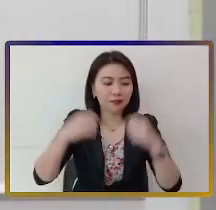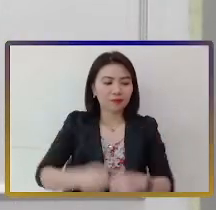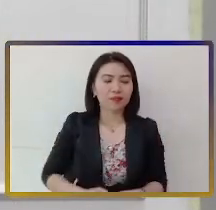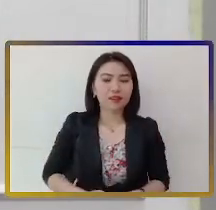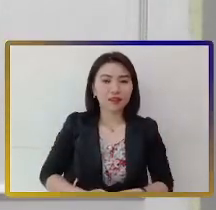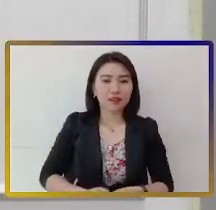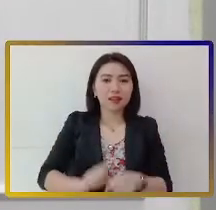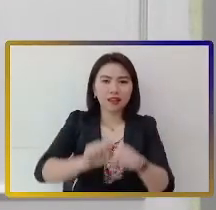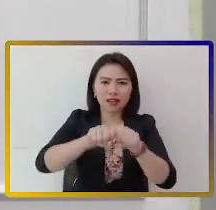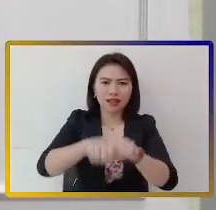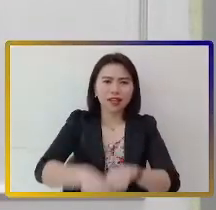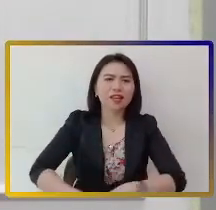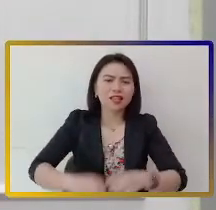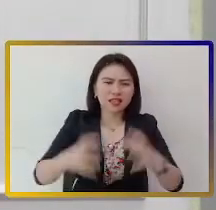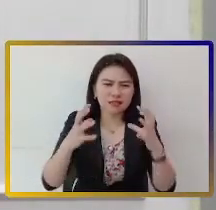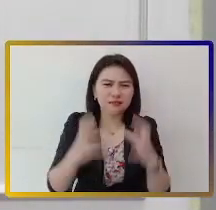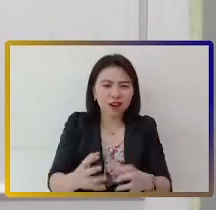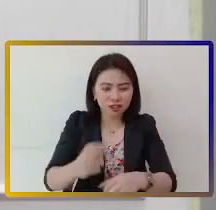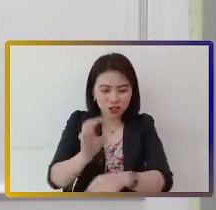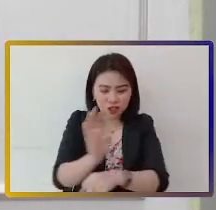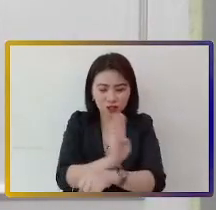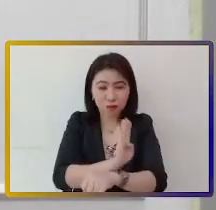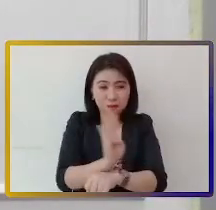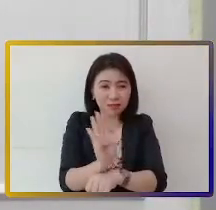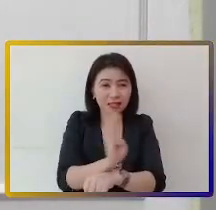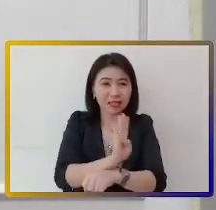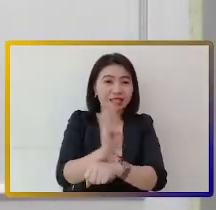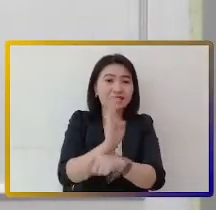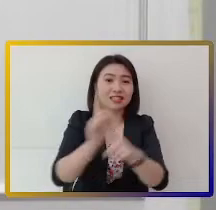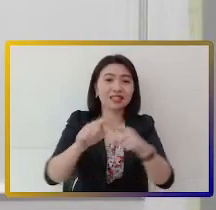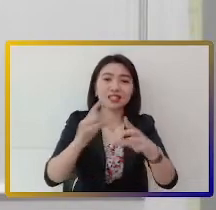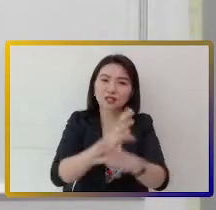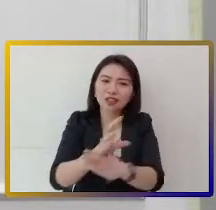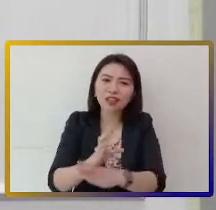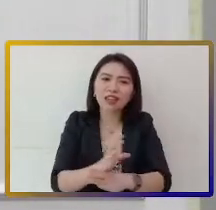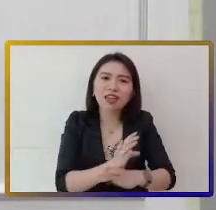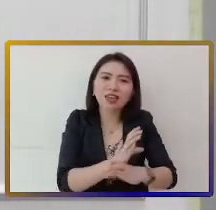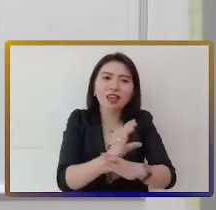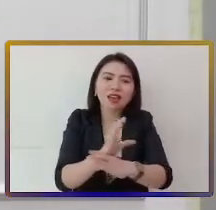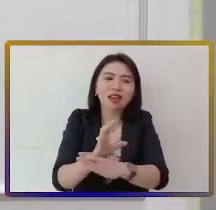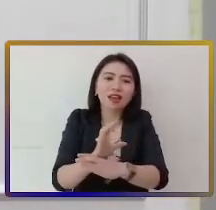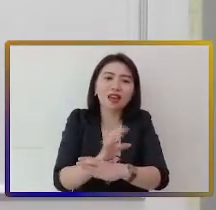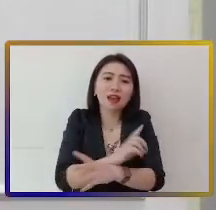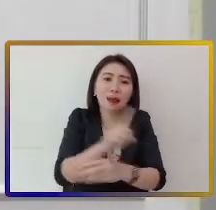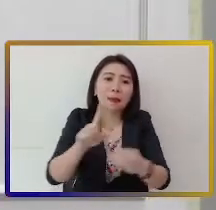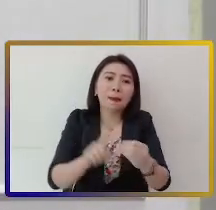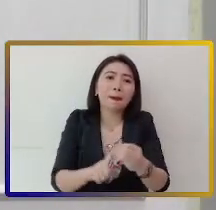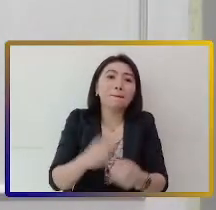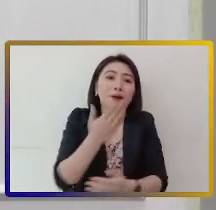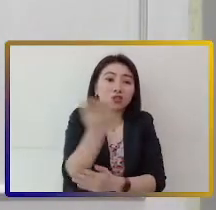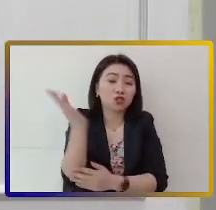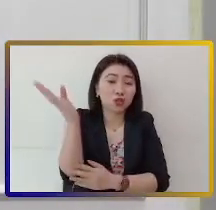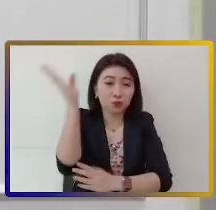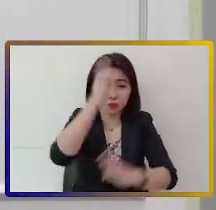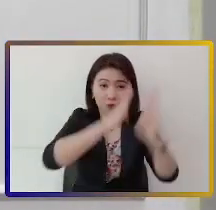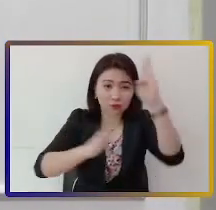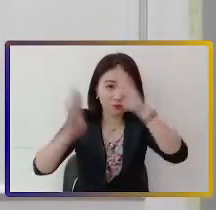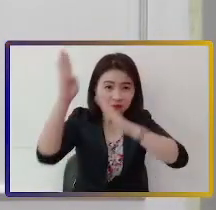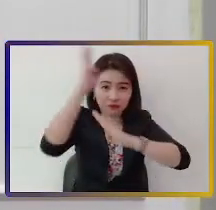life is far too busy to care about